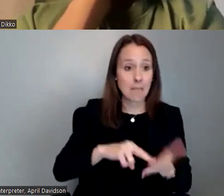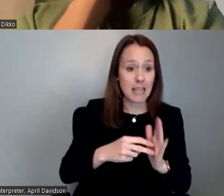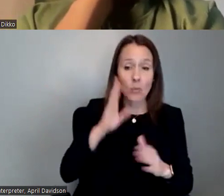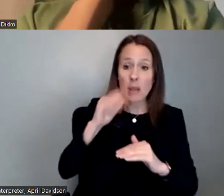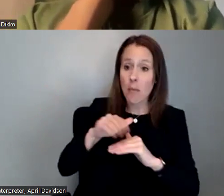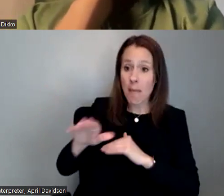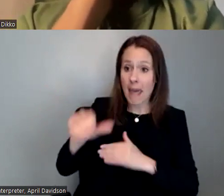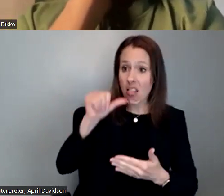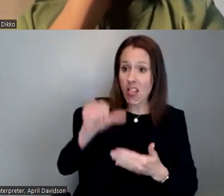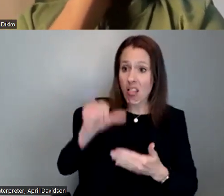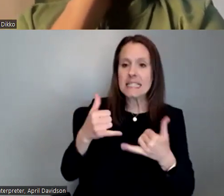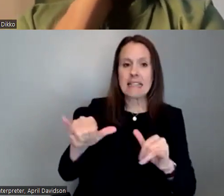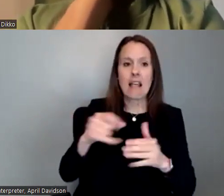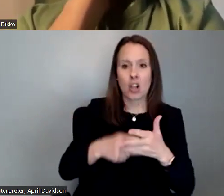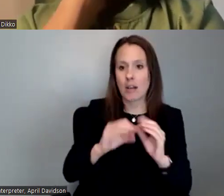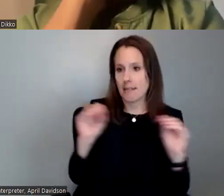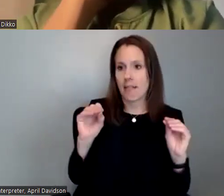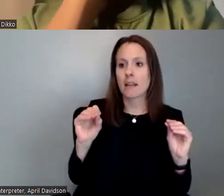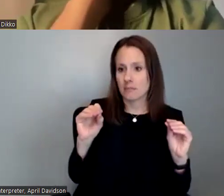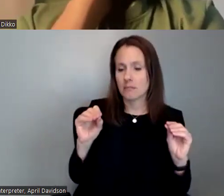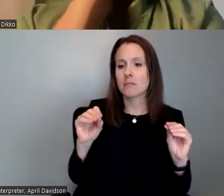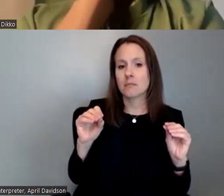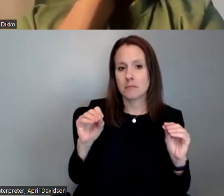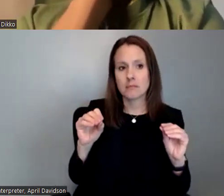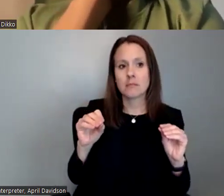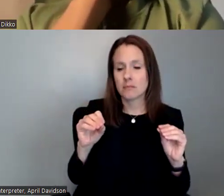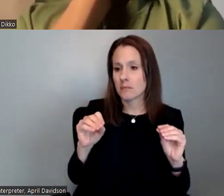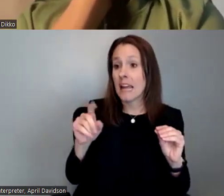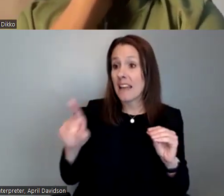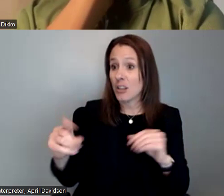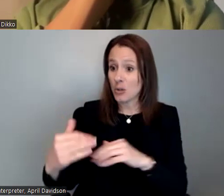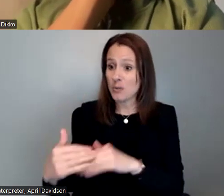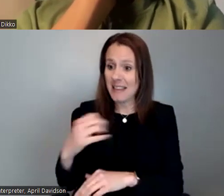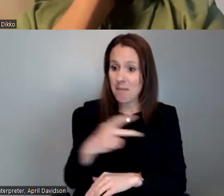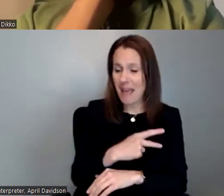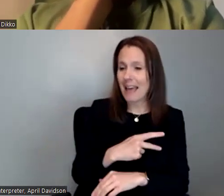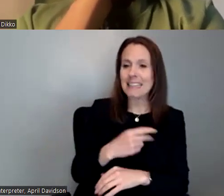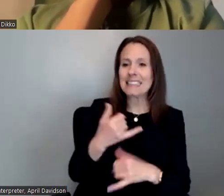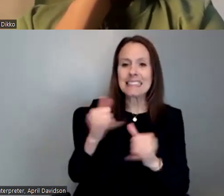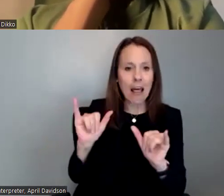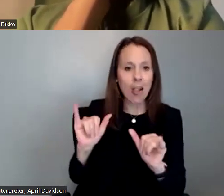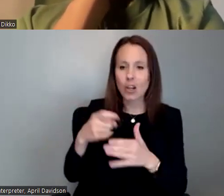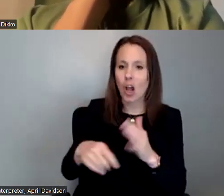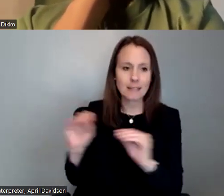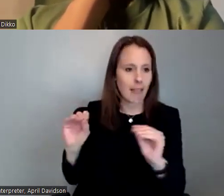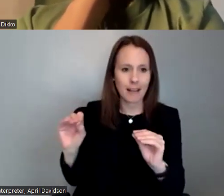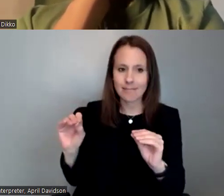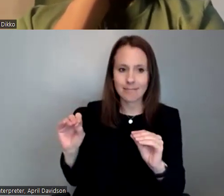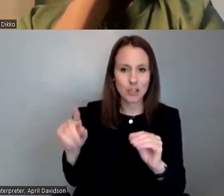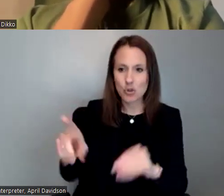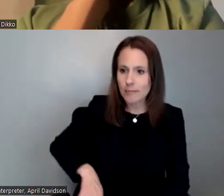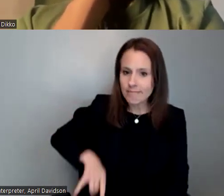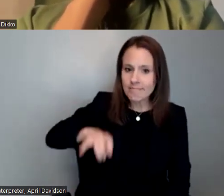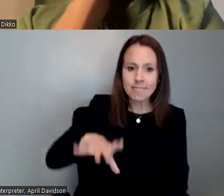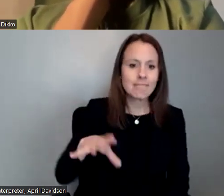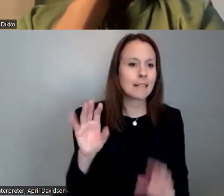you from the library, and you mailing them back. There is no out-of-pocket expense